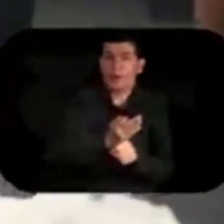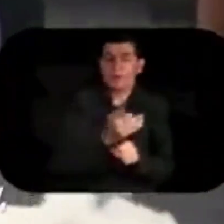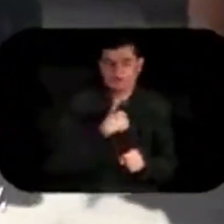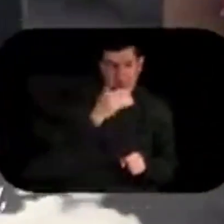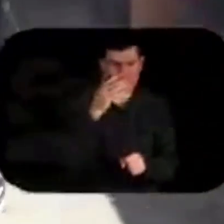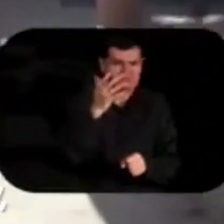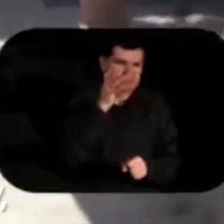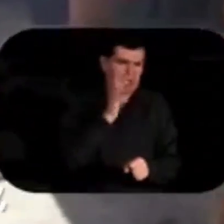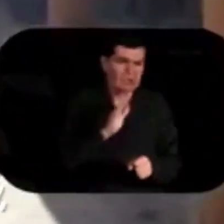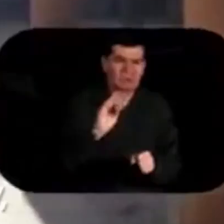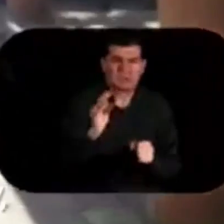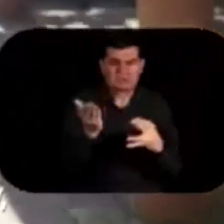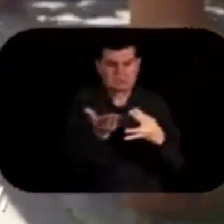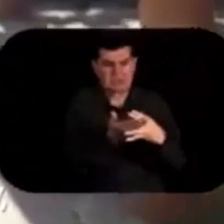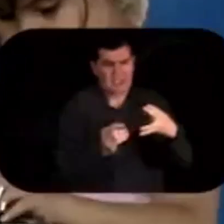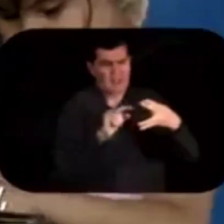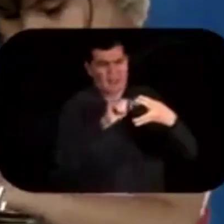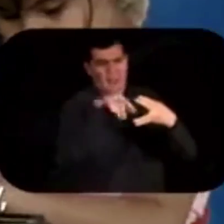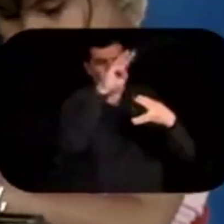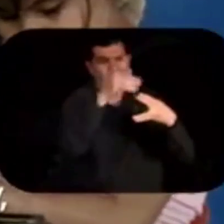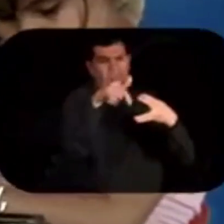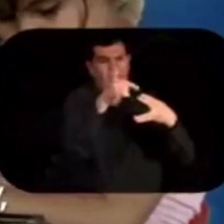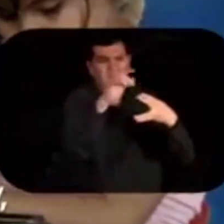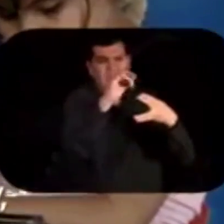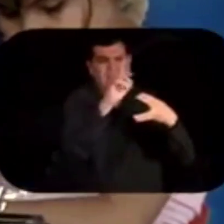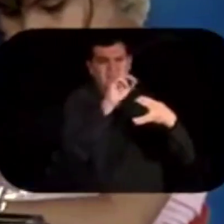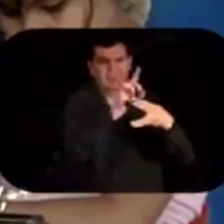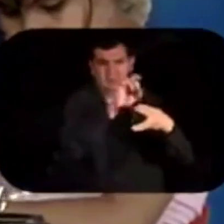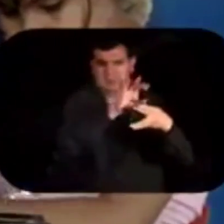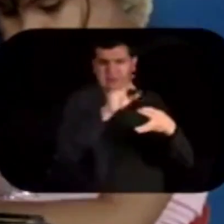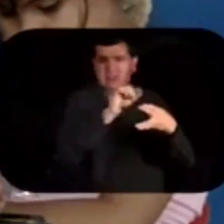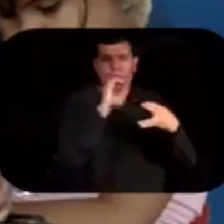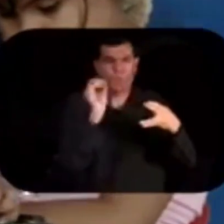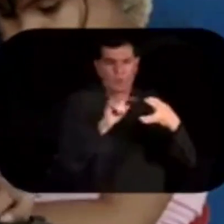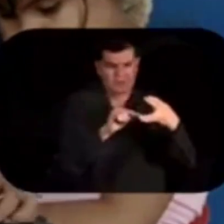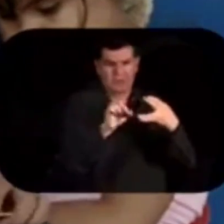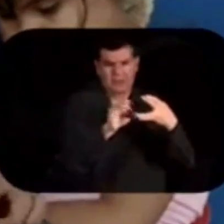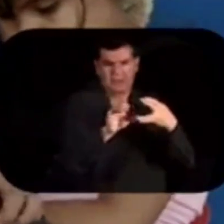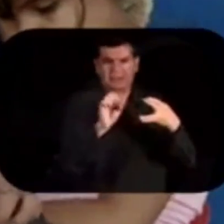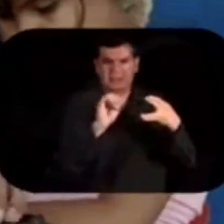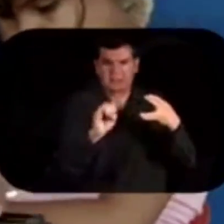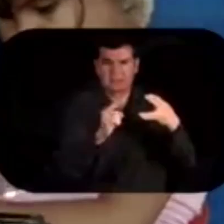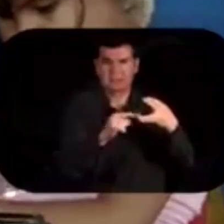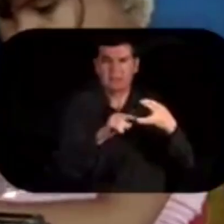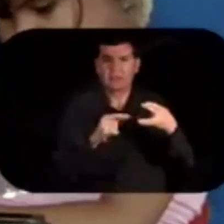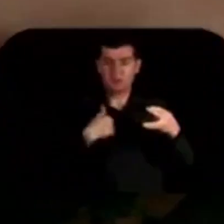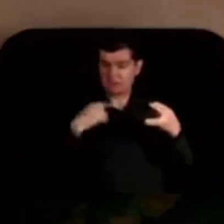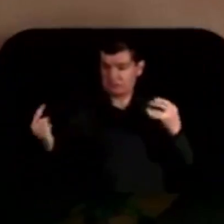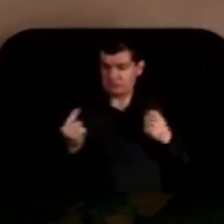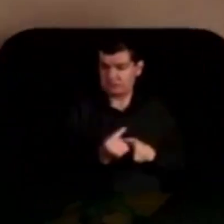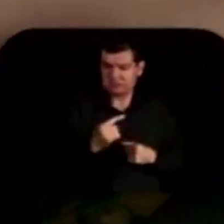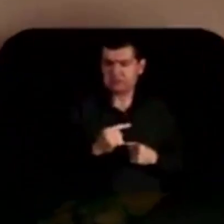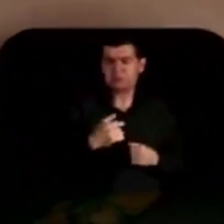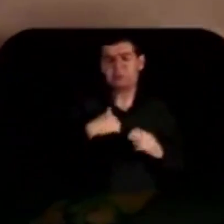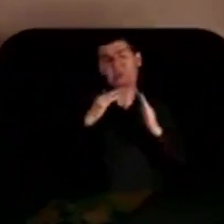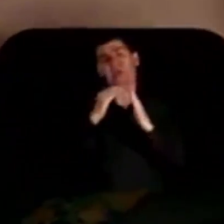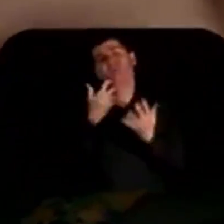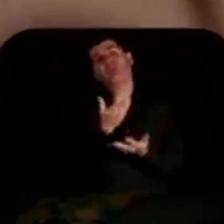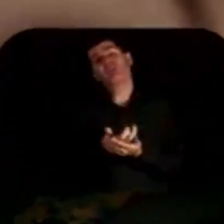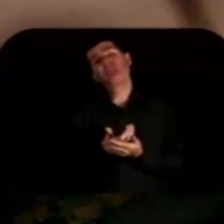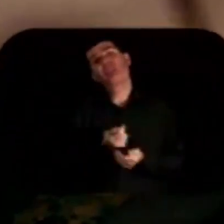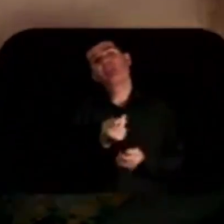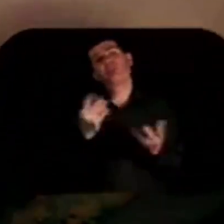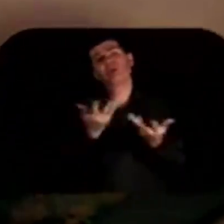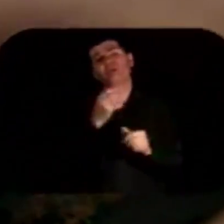now, almost half of my life with disability and half of my life without any disability. If I hadn't come